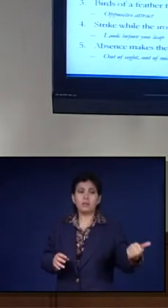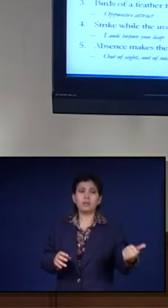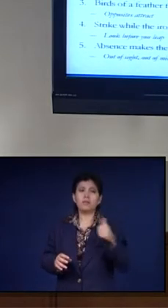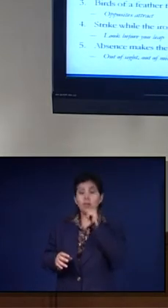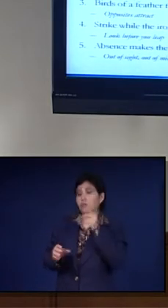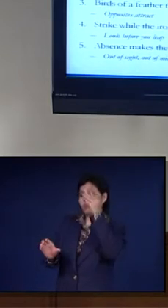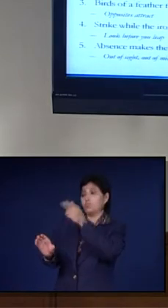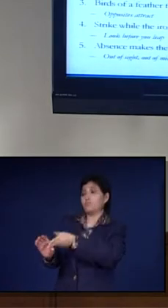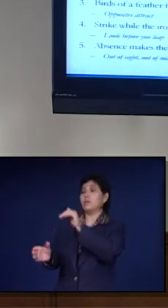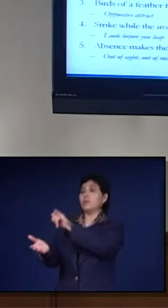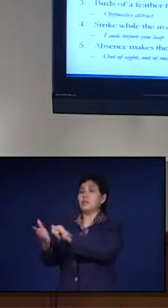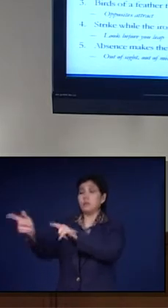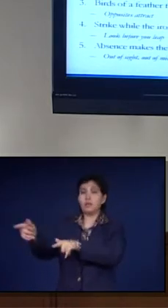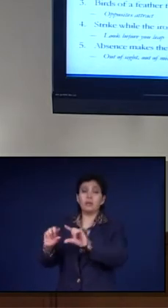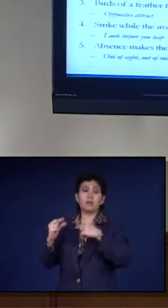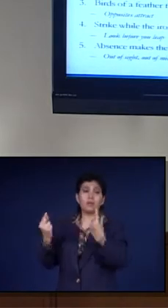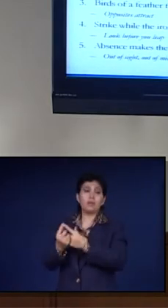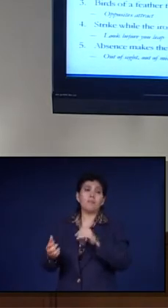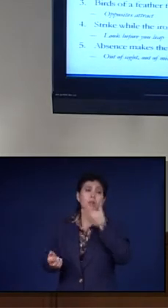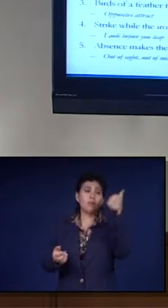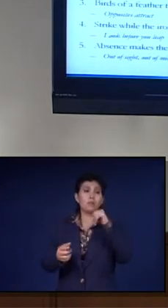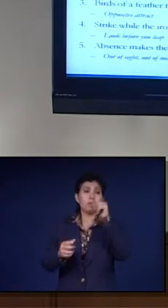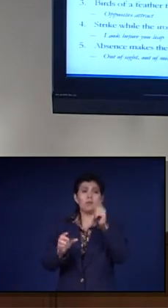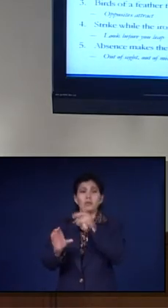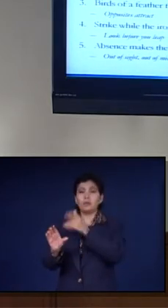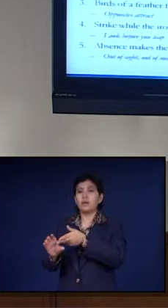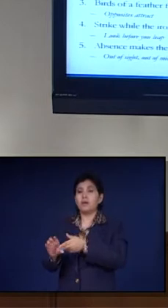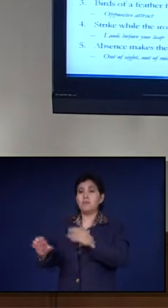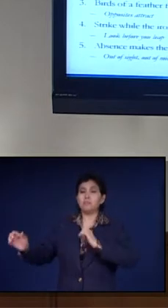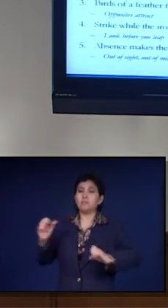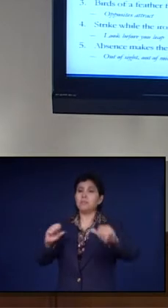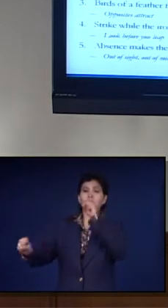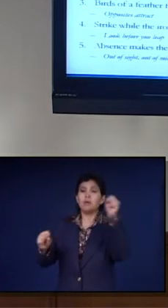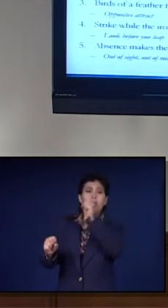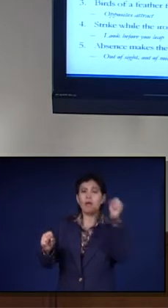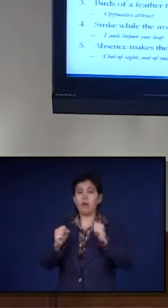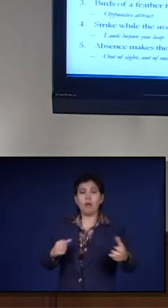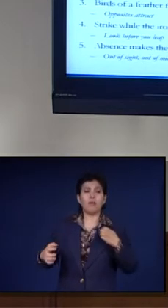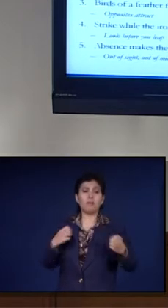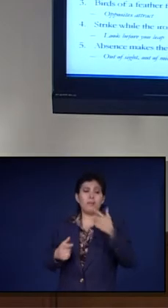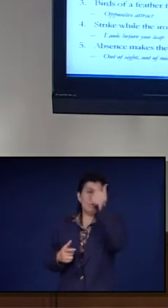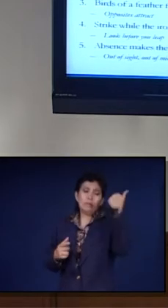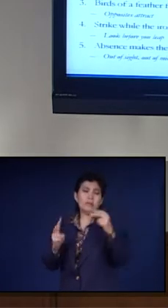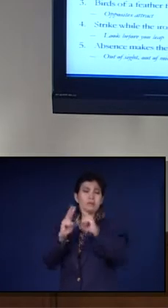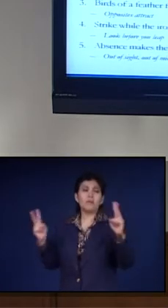the singing competition. It's better for you not to join entertainment. Well, because it's a very,